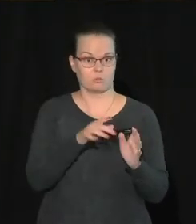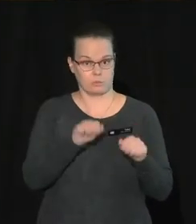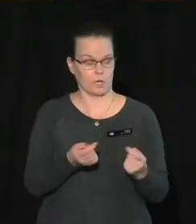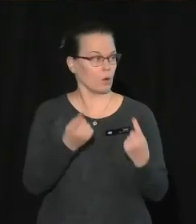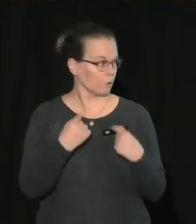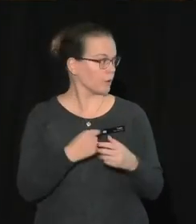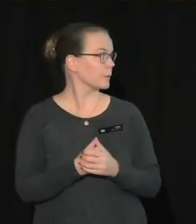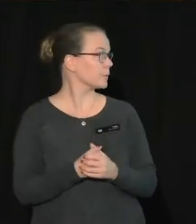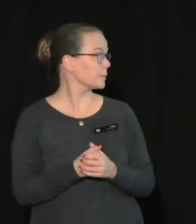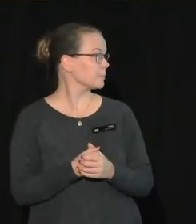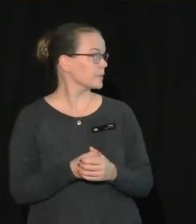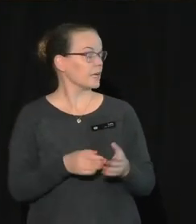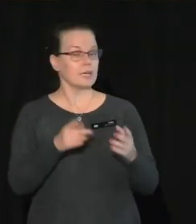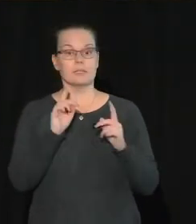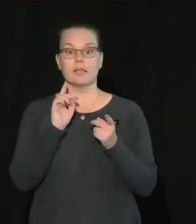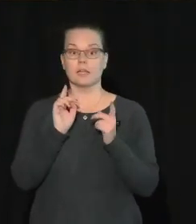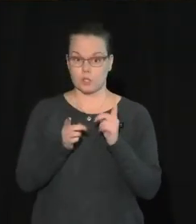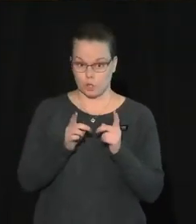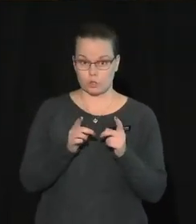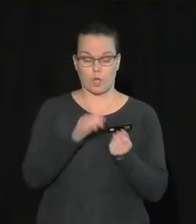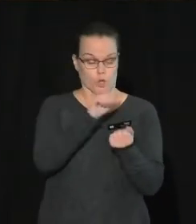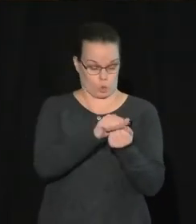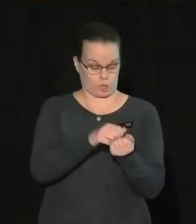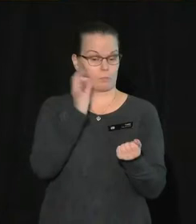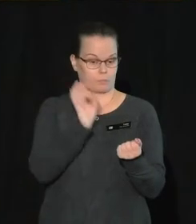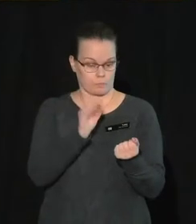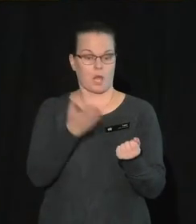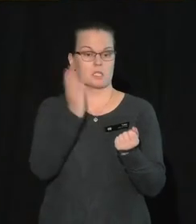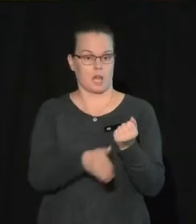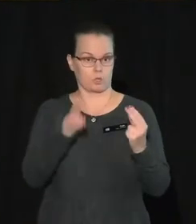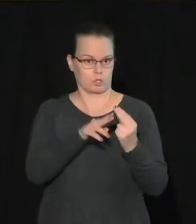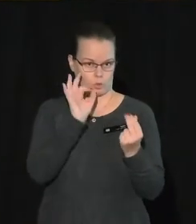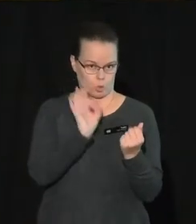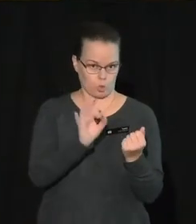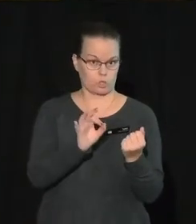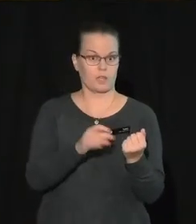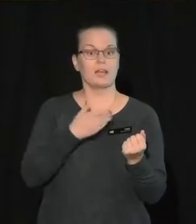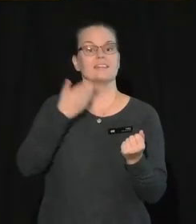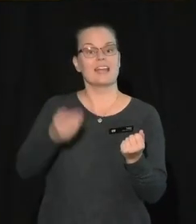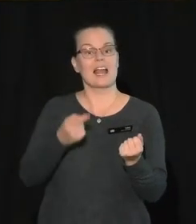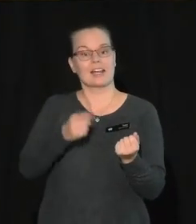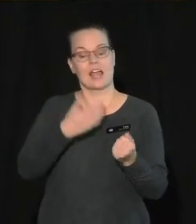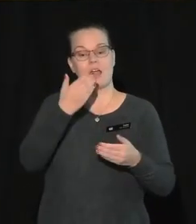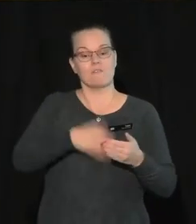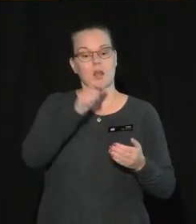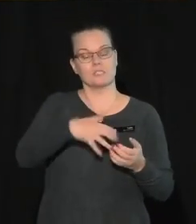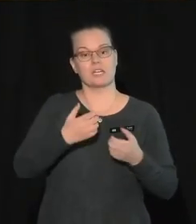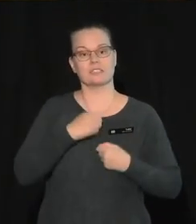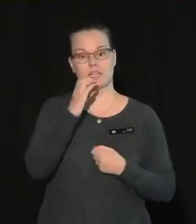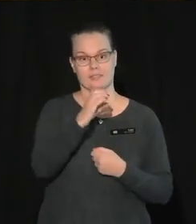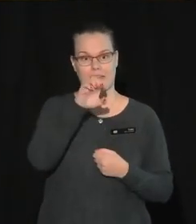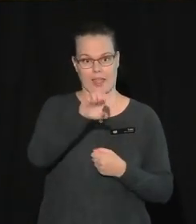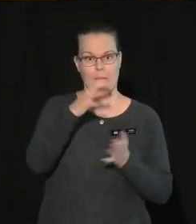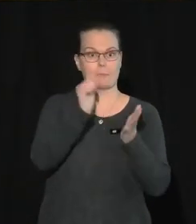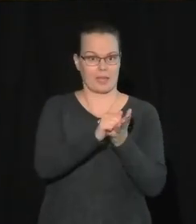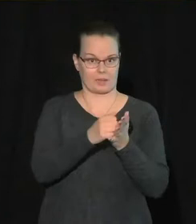the product is accessible, the manufacturer has the obligation to put the CE marking. So the CE marking is